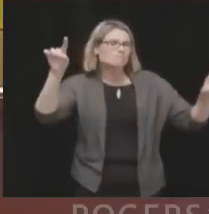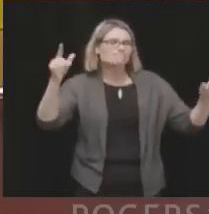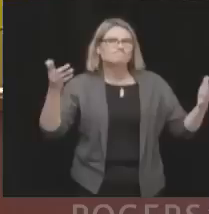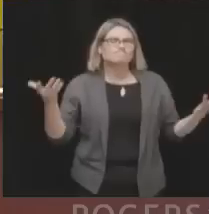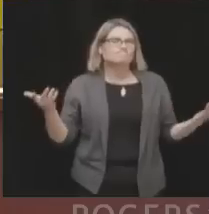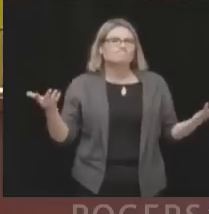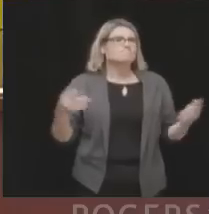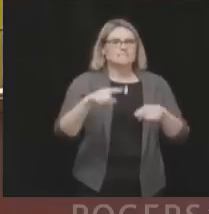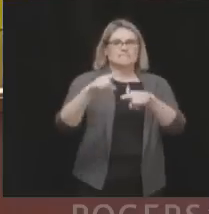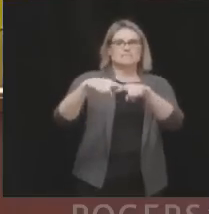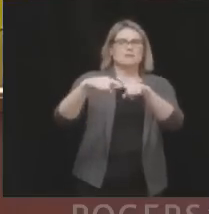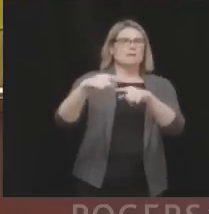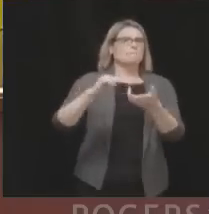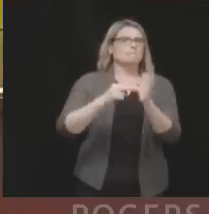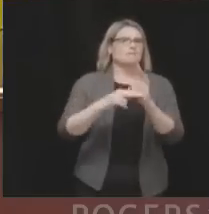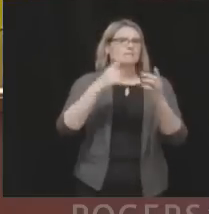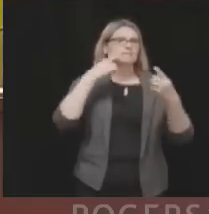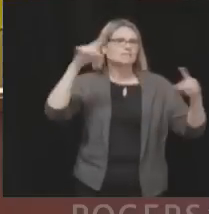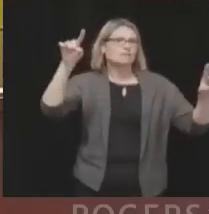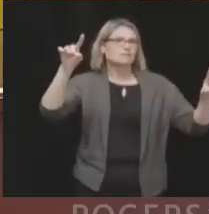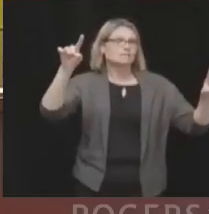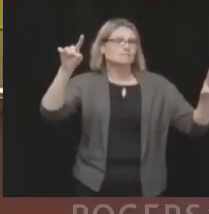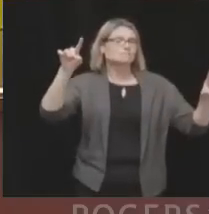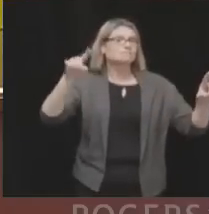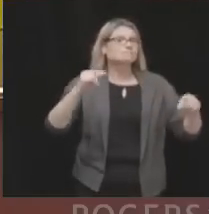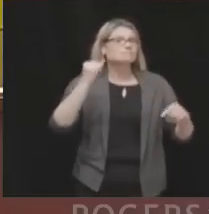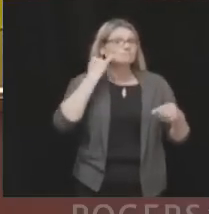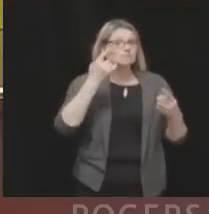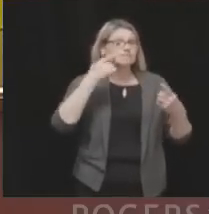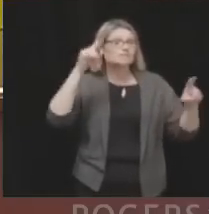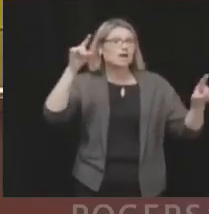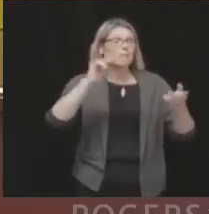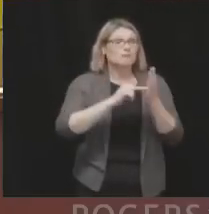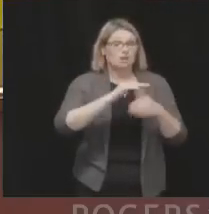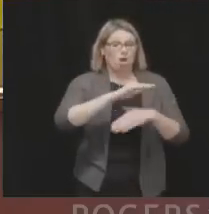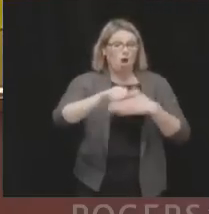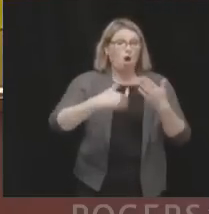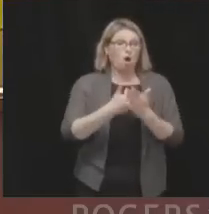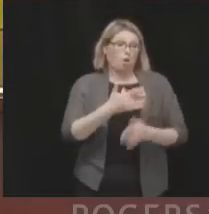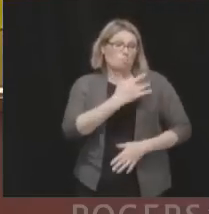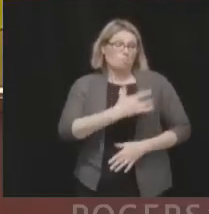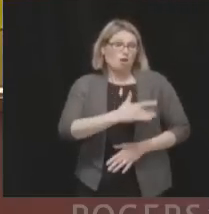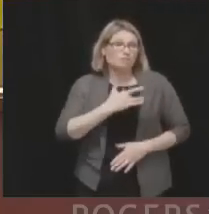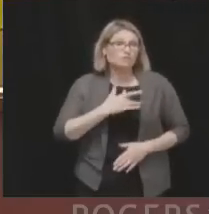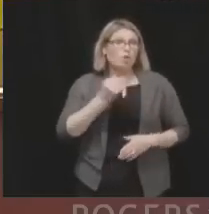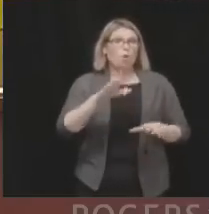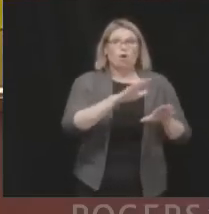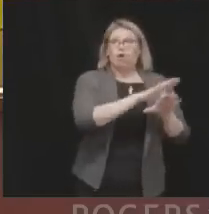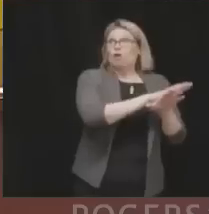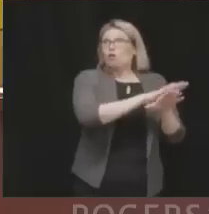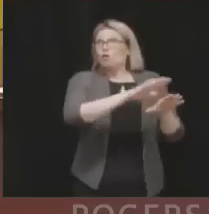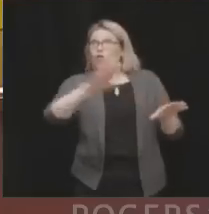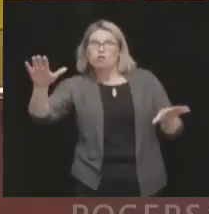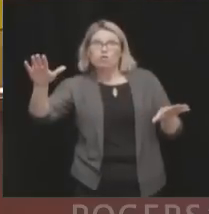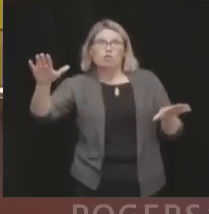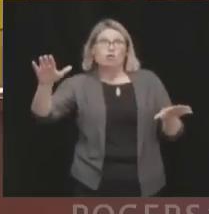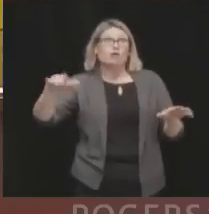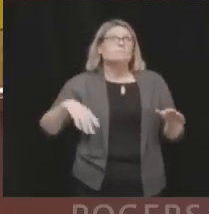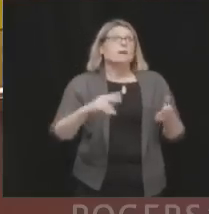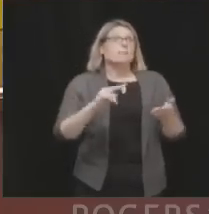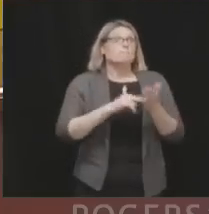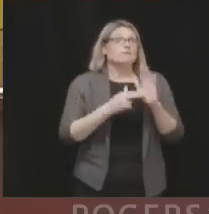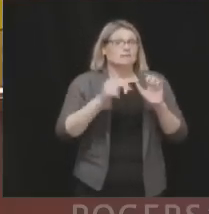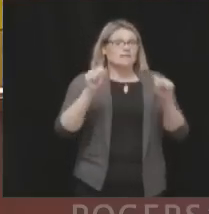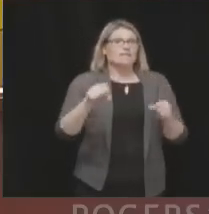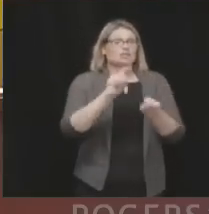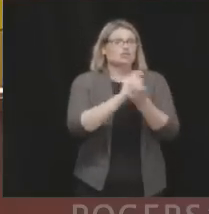in society and as and within the economy, then again, that will be the success. But I also agree with Mr. Coon